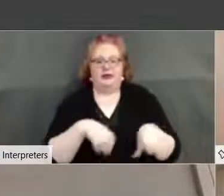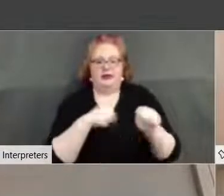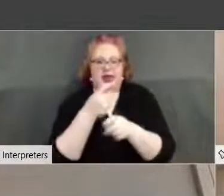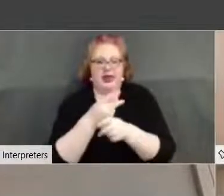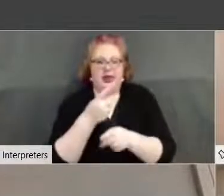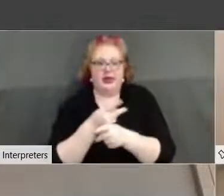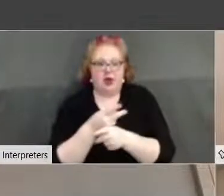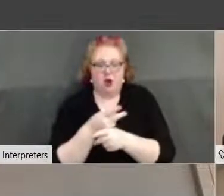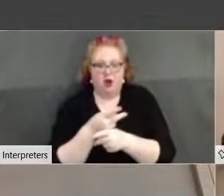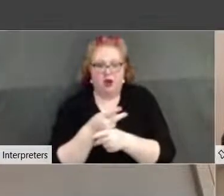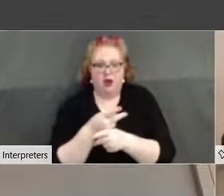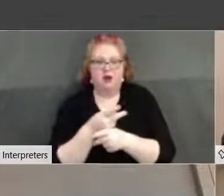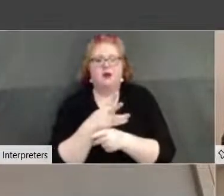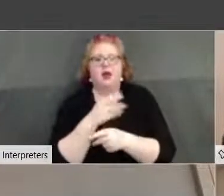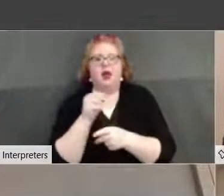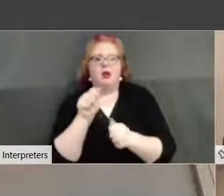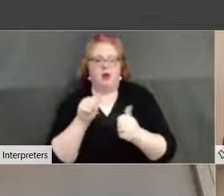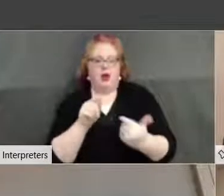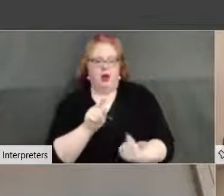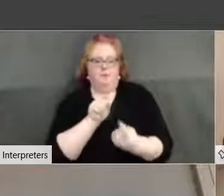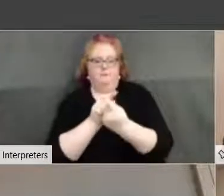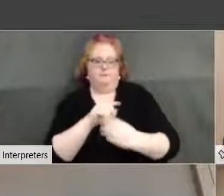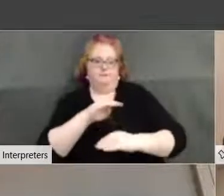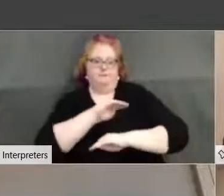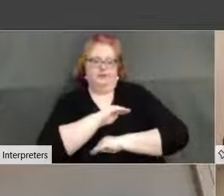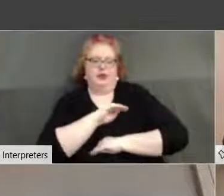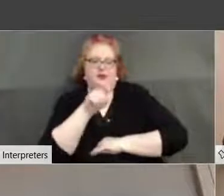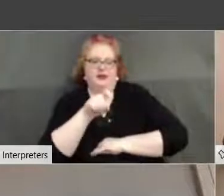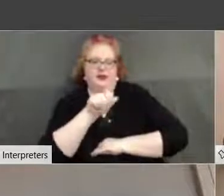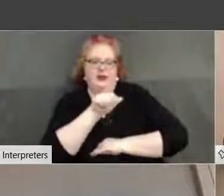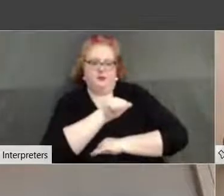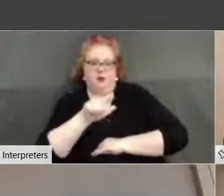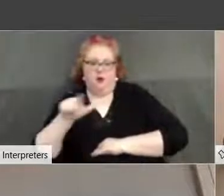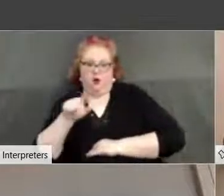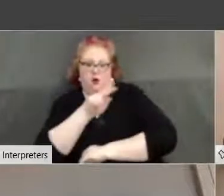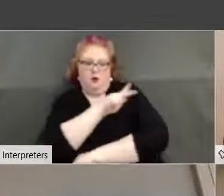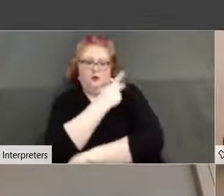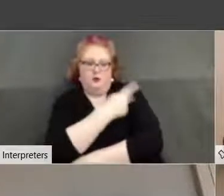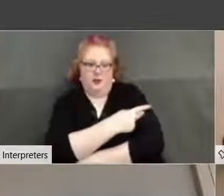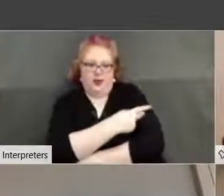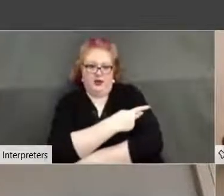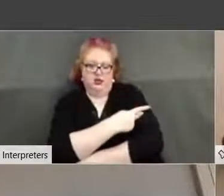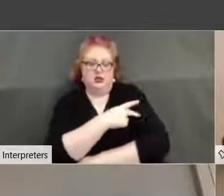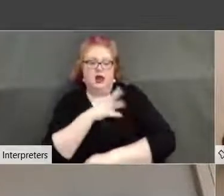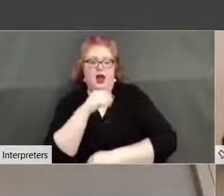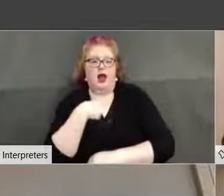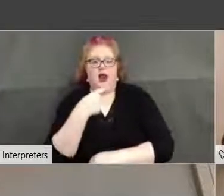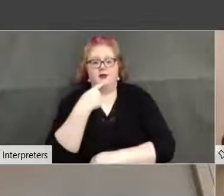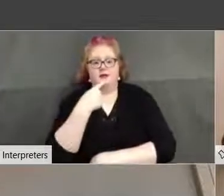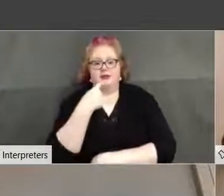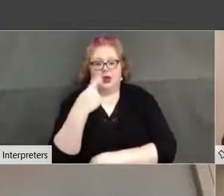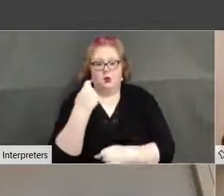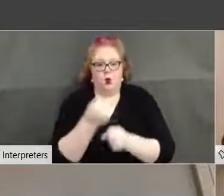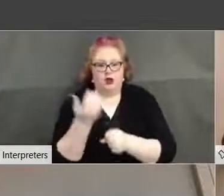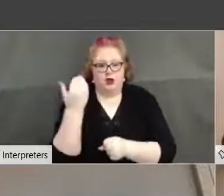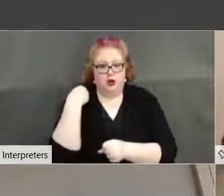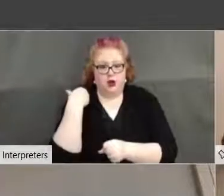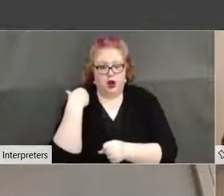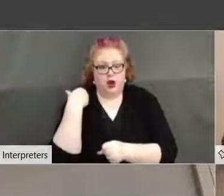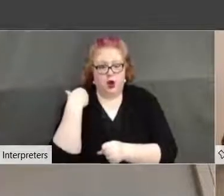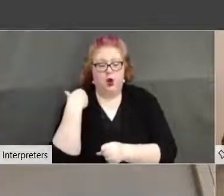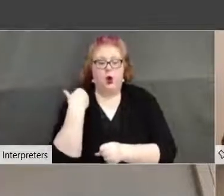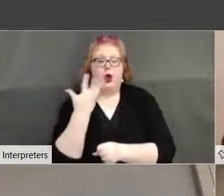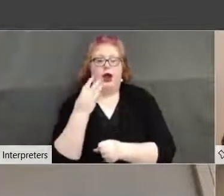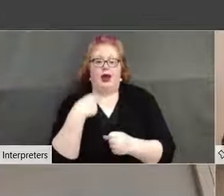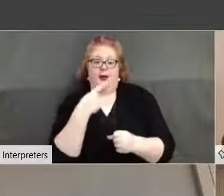care of the patients. And my problem that I said a year ago, and I'm saying right now, is we